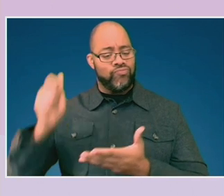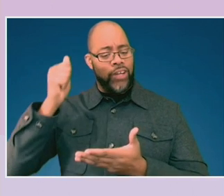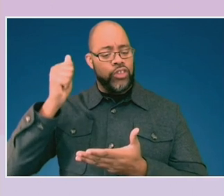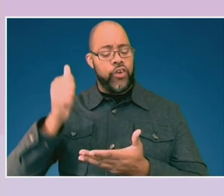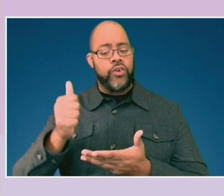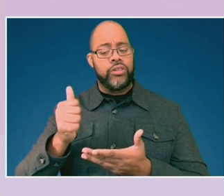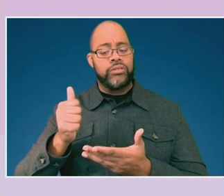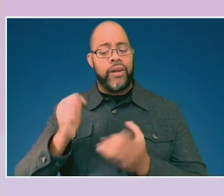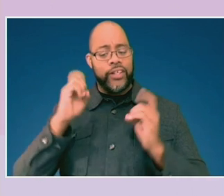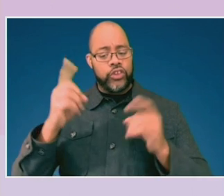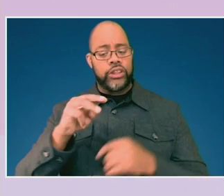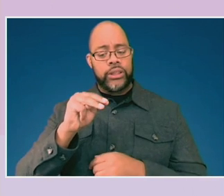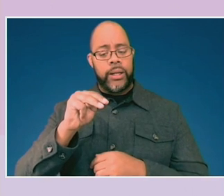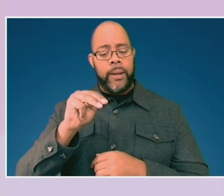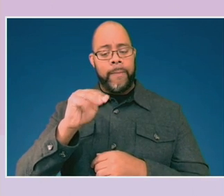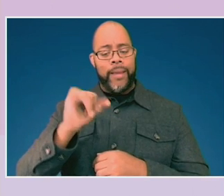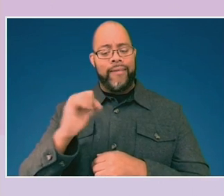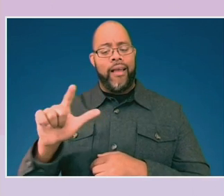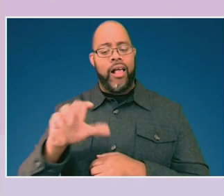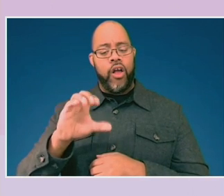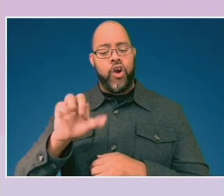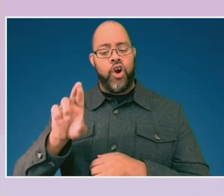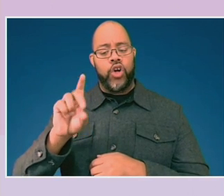Miguel Cardona.